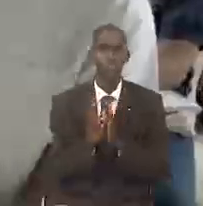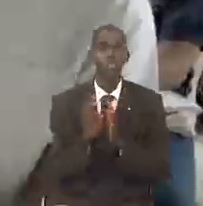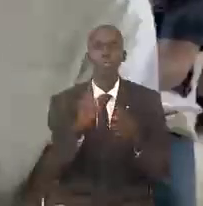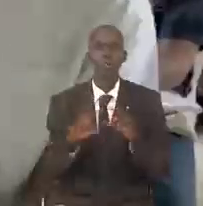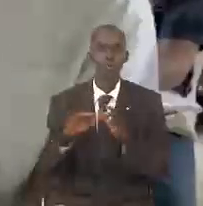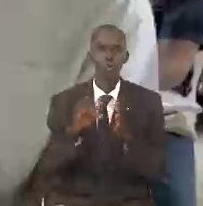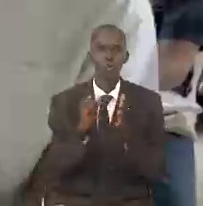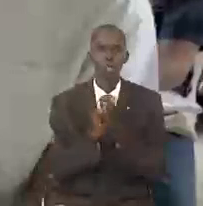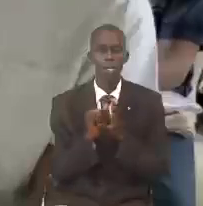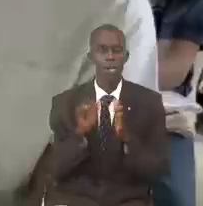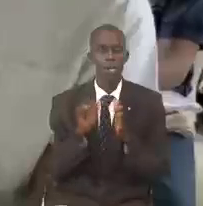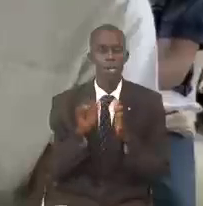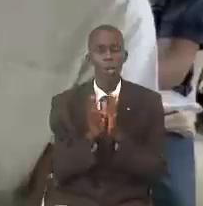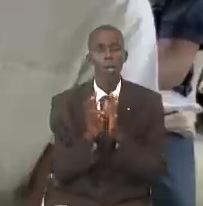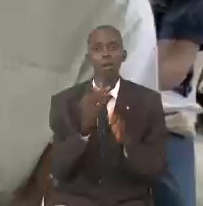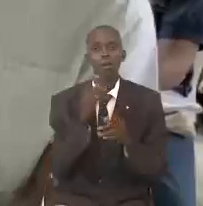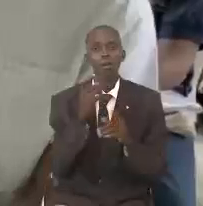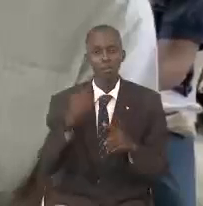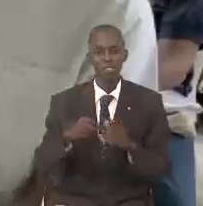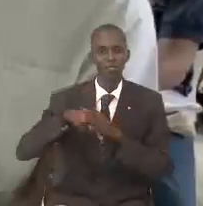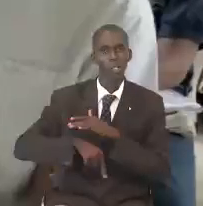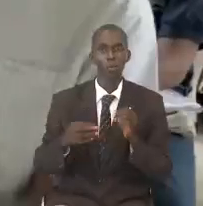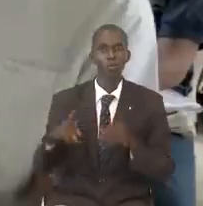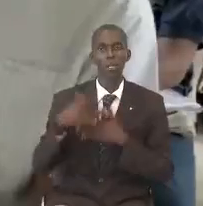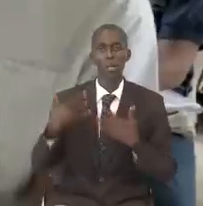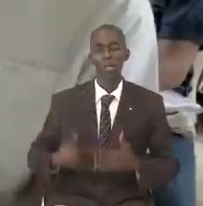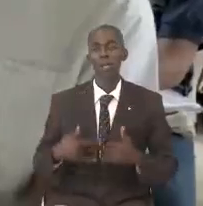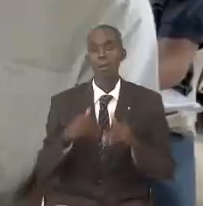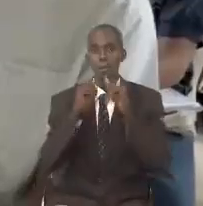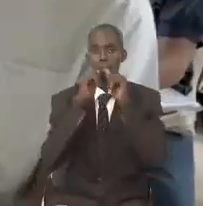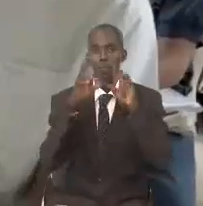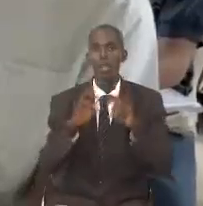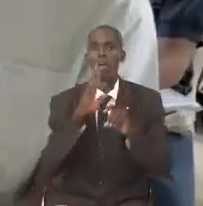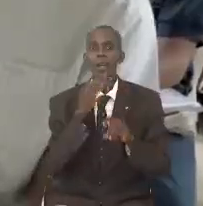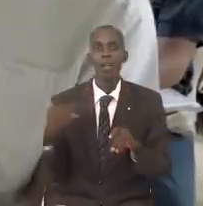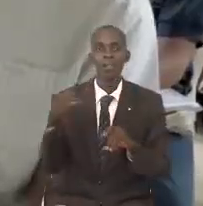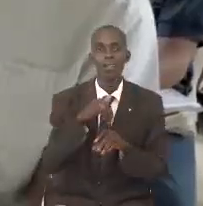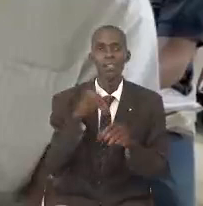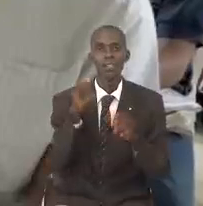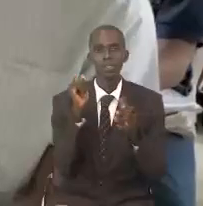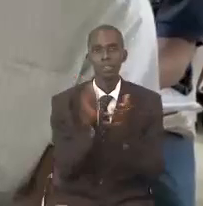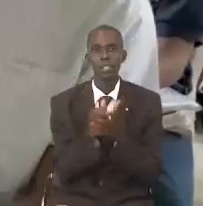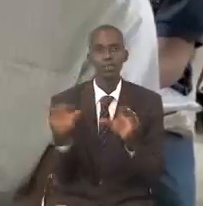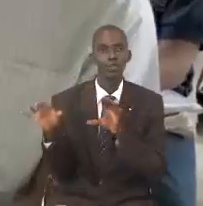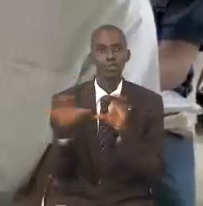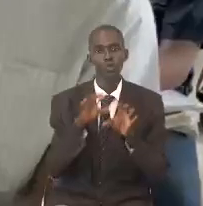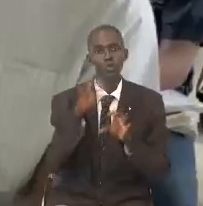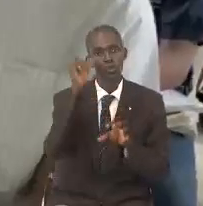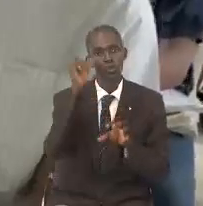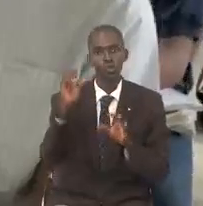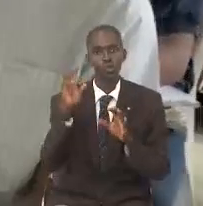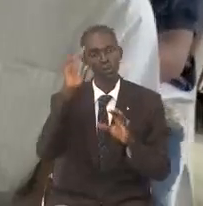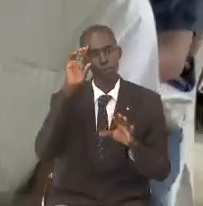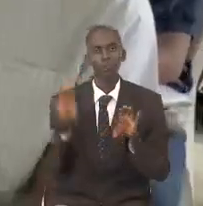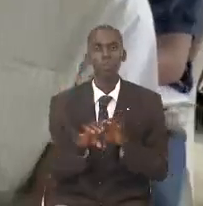the depth of their heart. Blessed are they that do his commandments, that